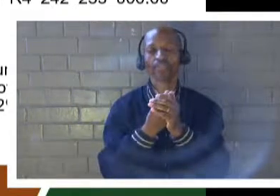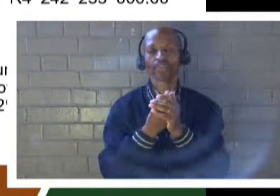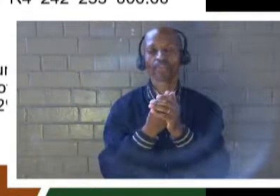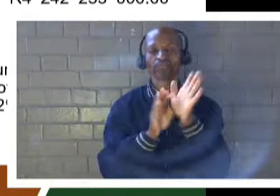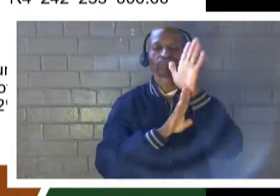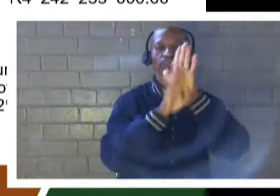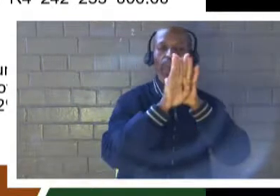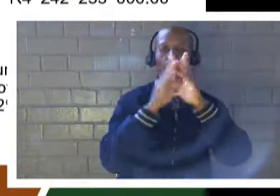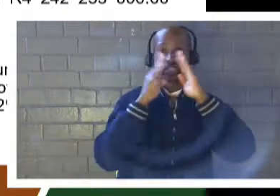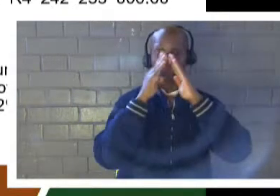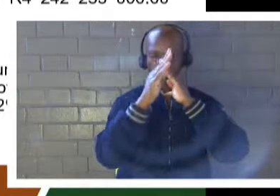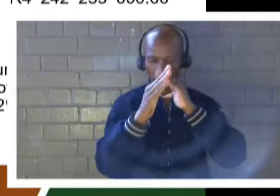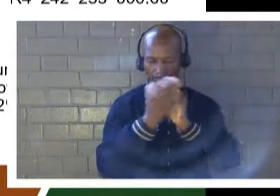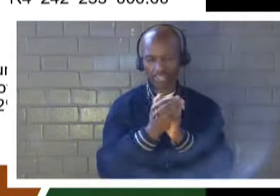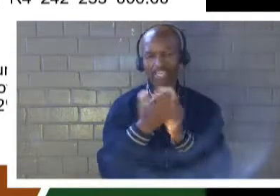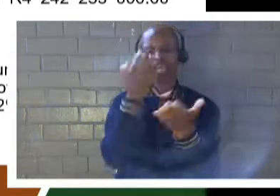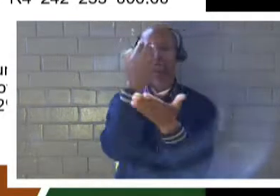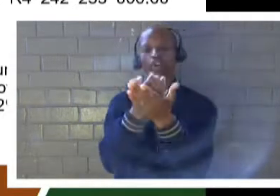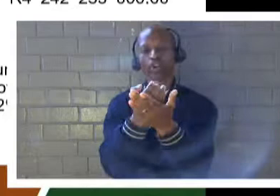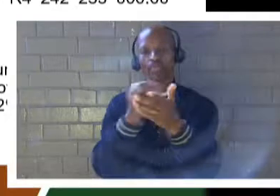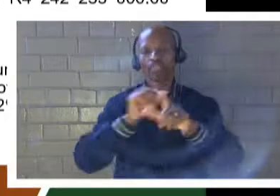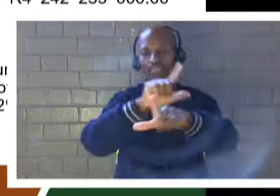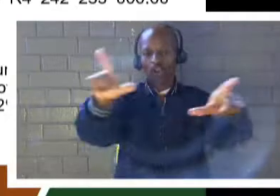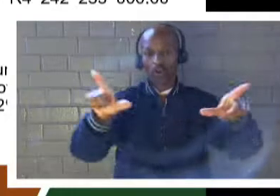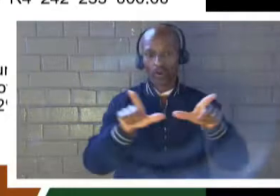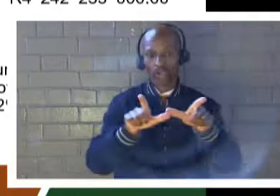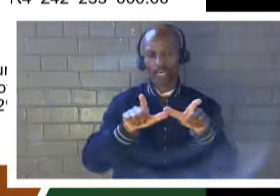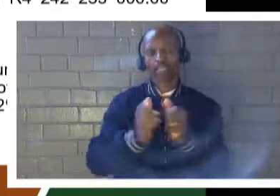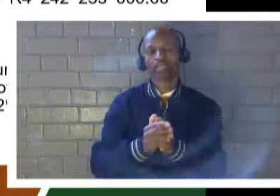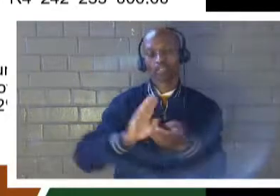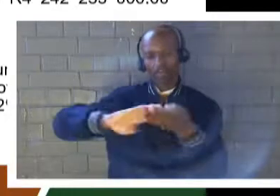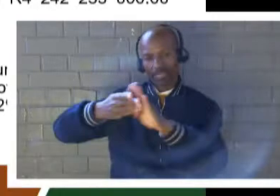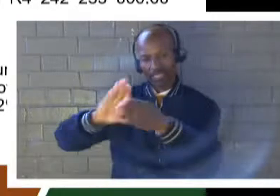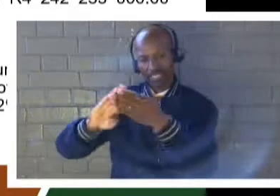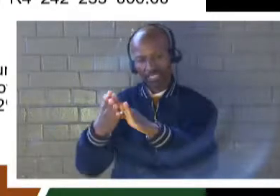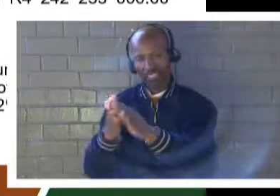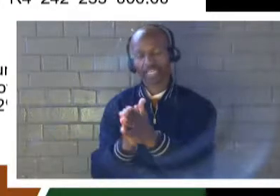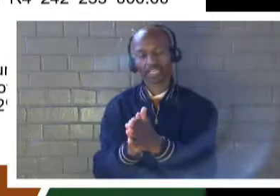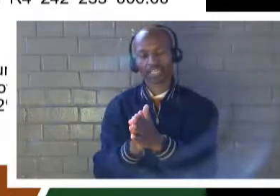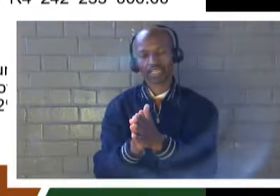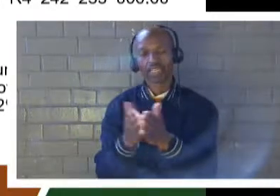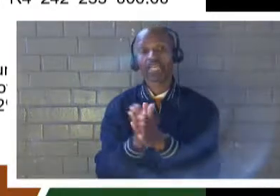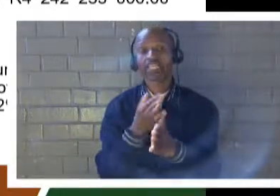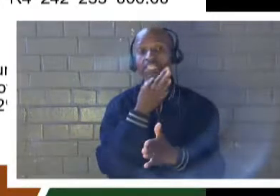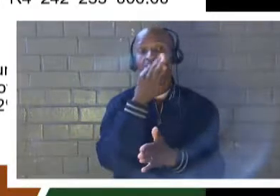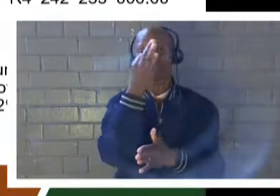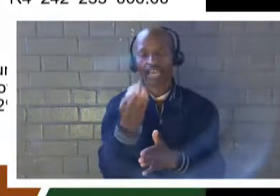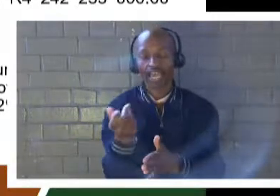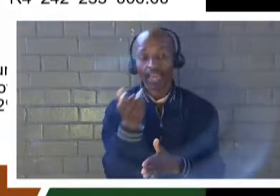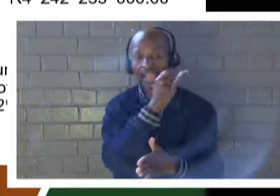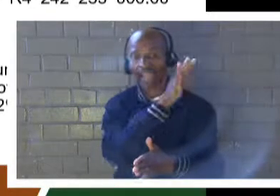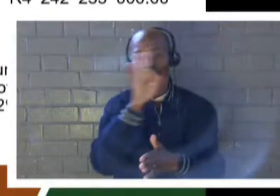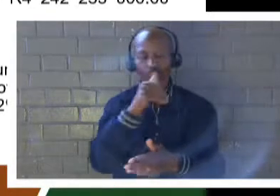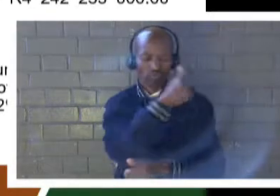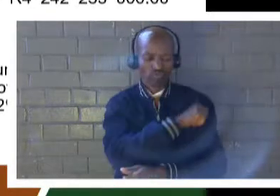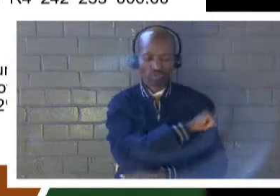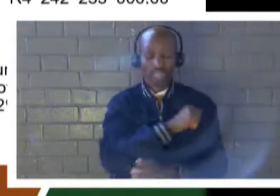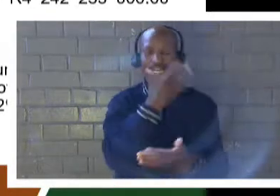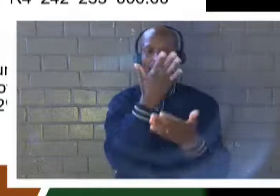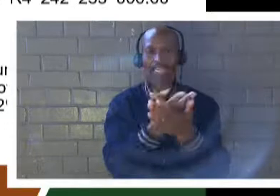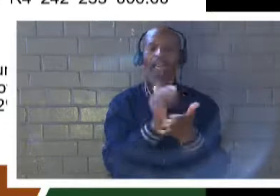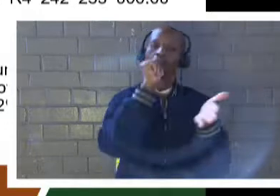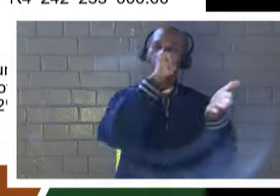promoting a township economy in local communities, it is envisaged that if ever hospitals can